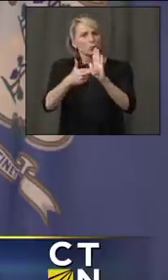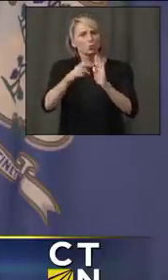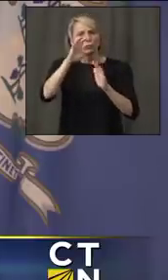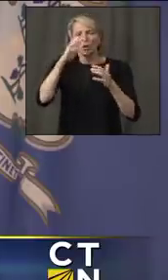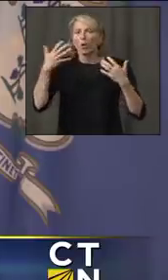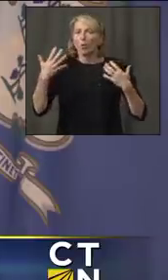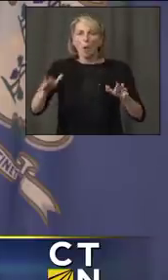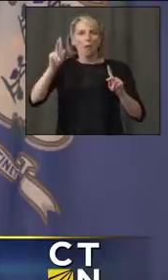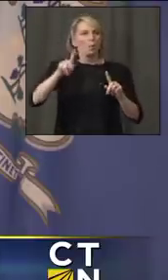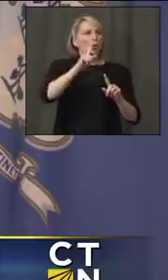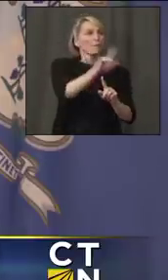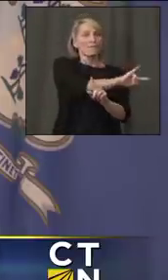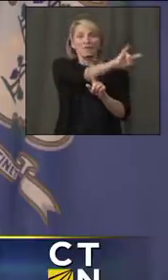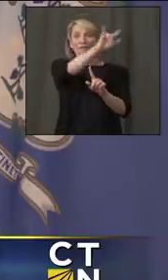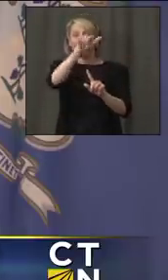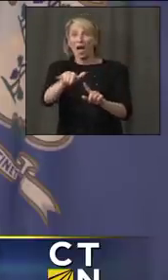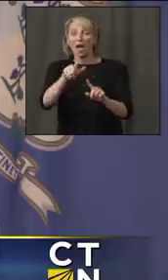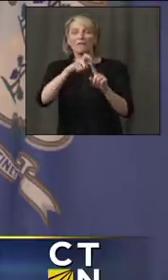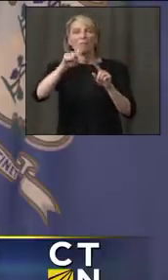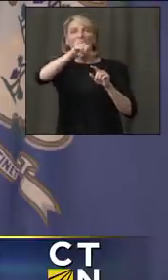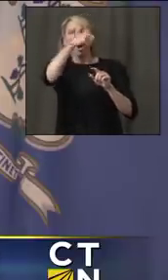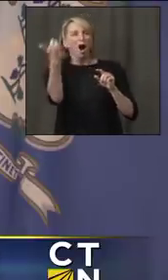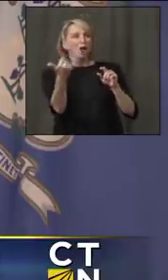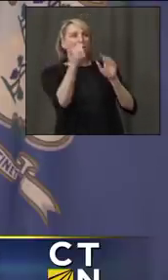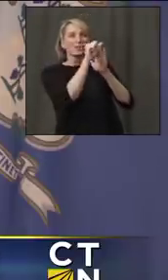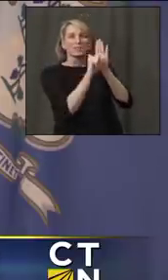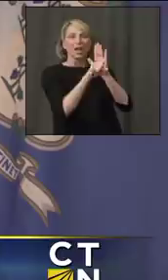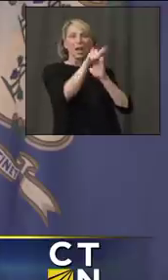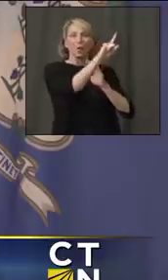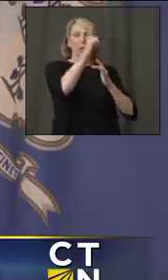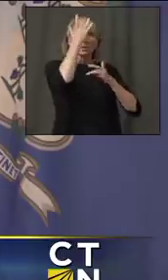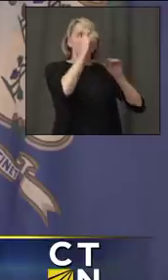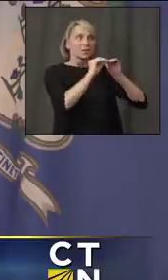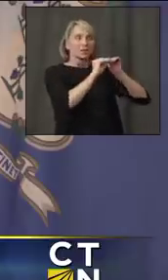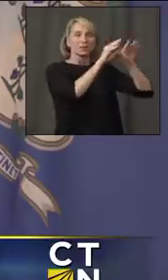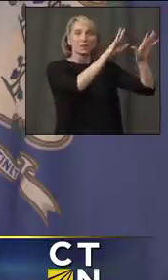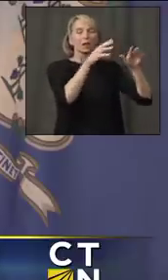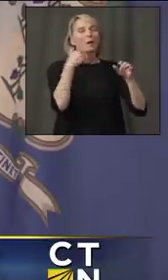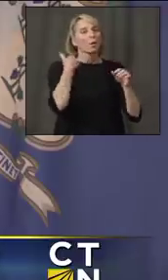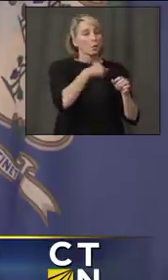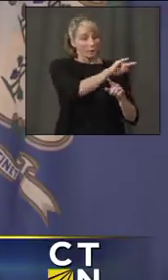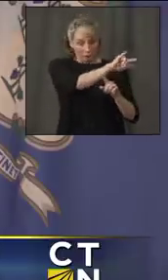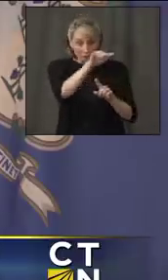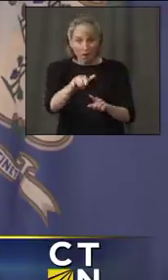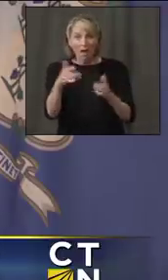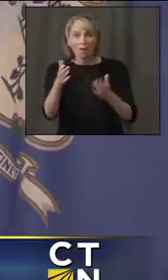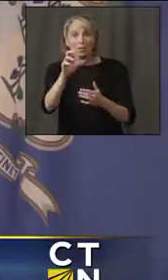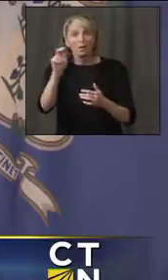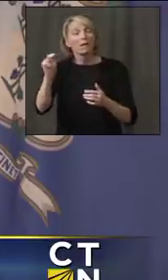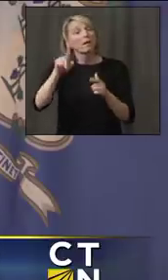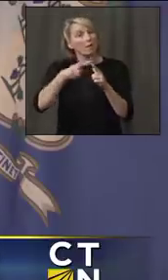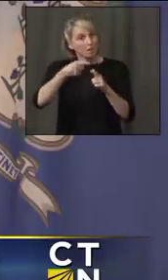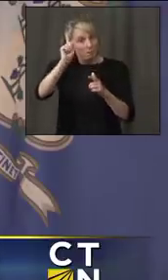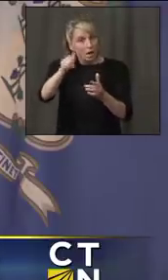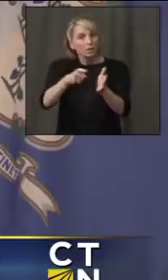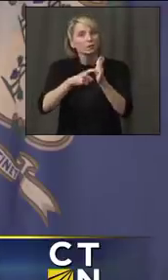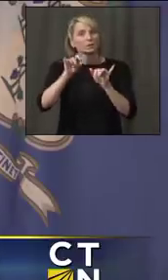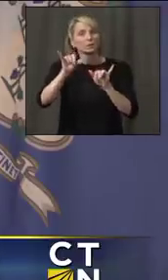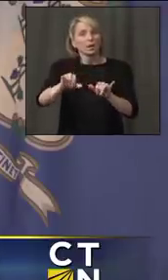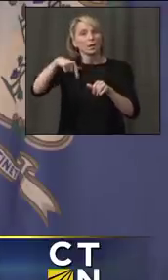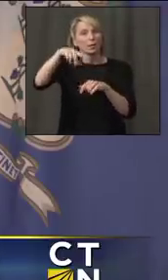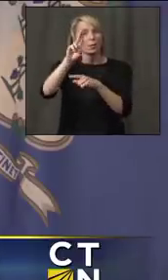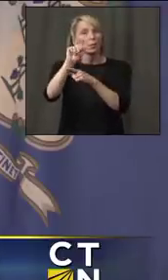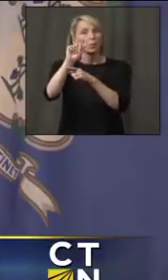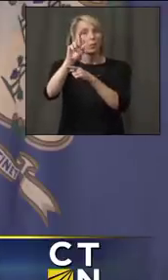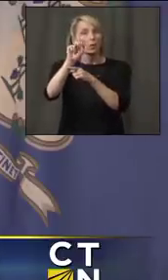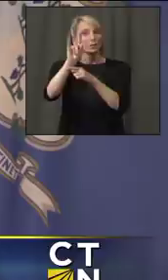infected states. I think that was the right move. I was reminded looking at Chappaqua, New York, right across the border